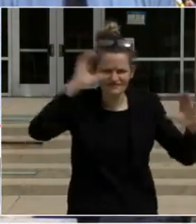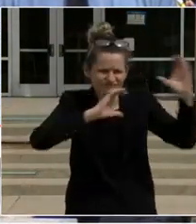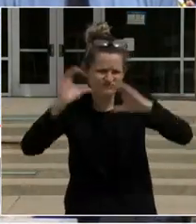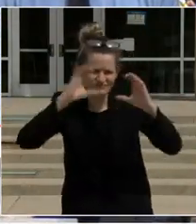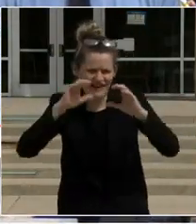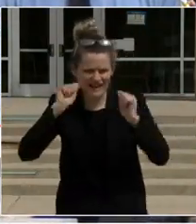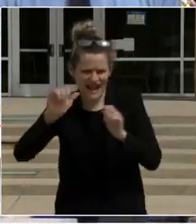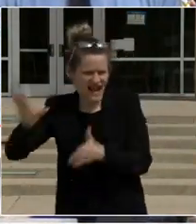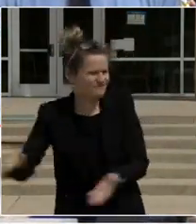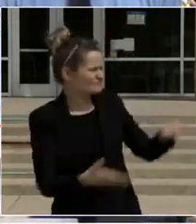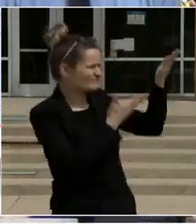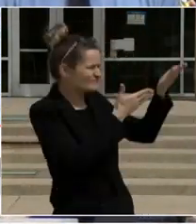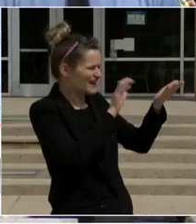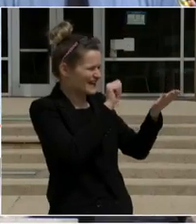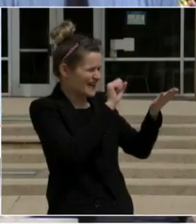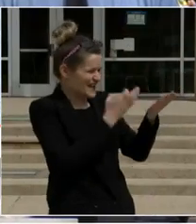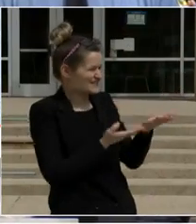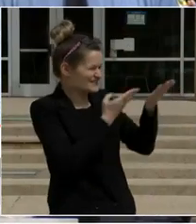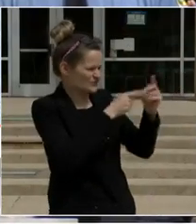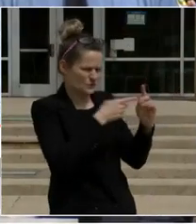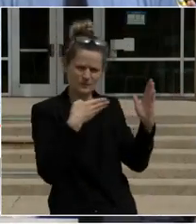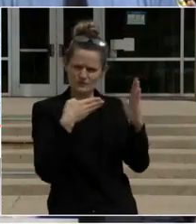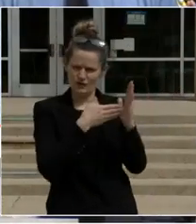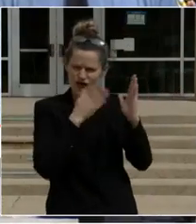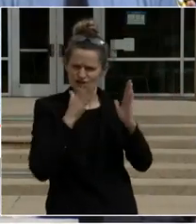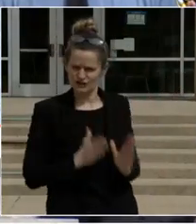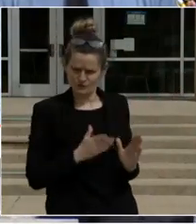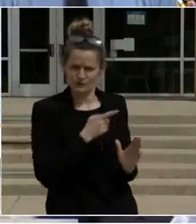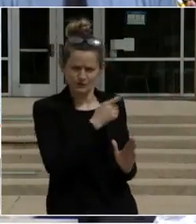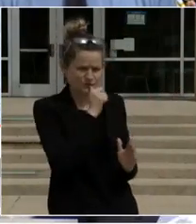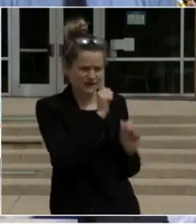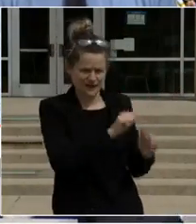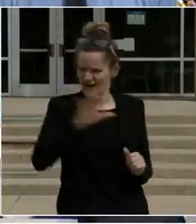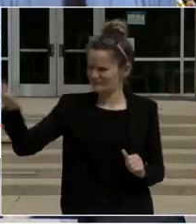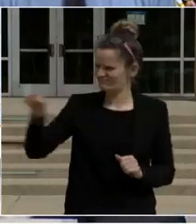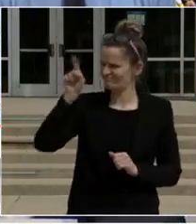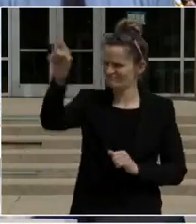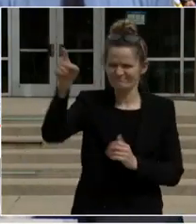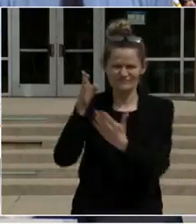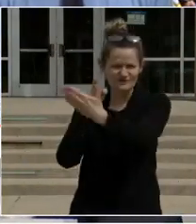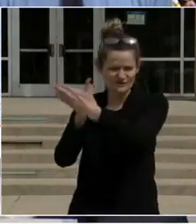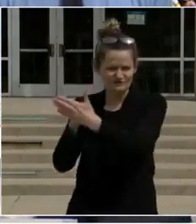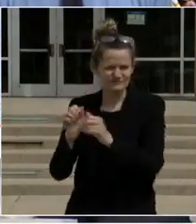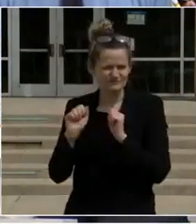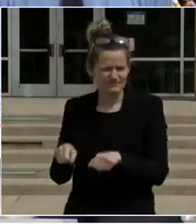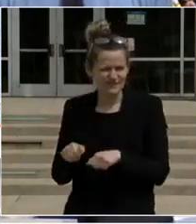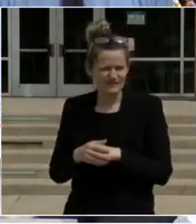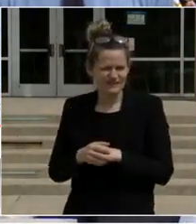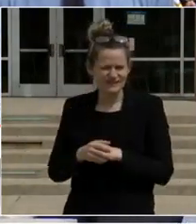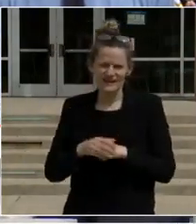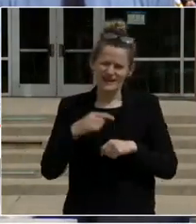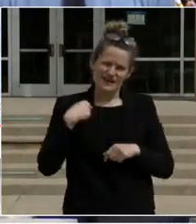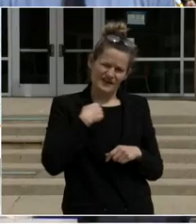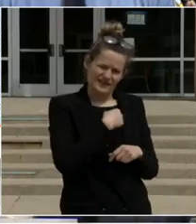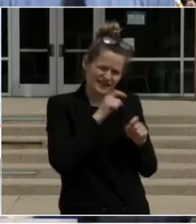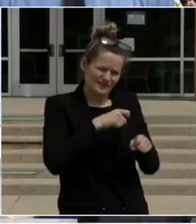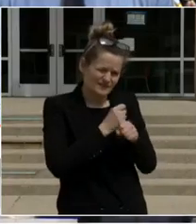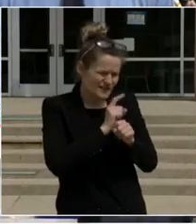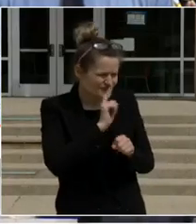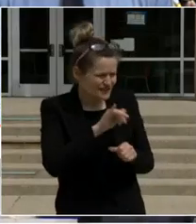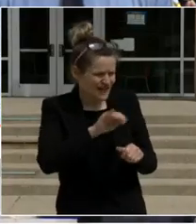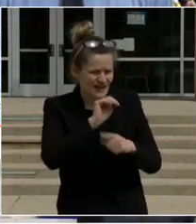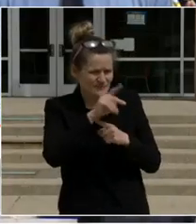our prosecutor. And fourth, we need to recognize and plan for the fact that MPD is being called on more